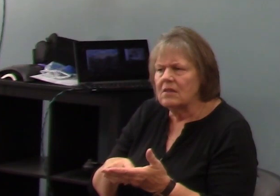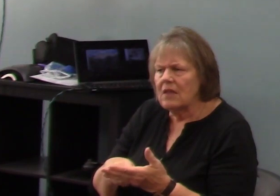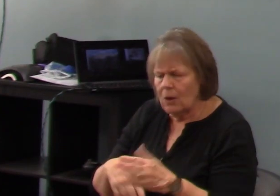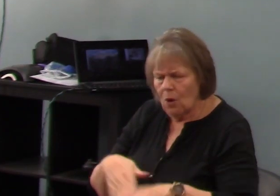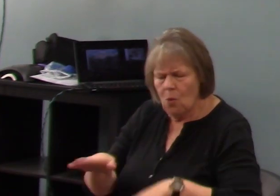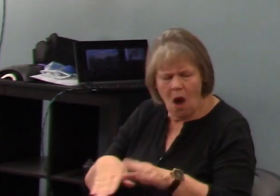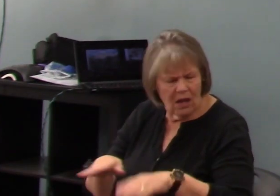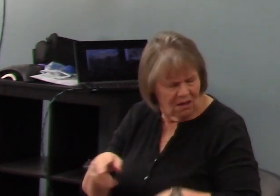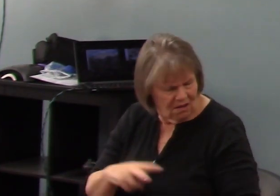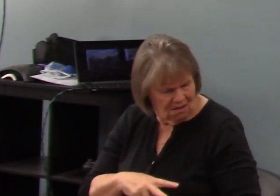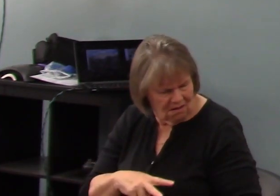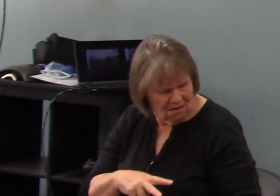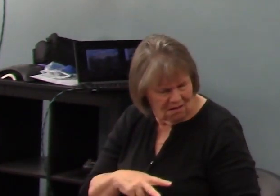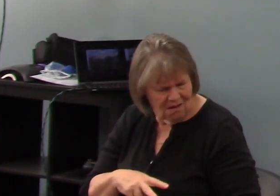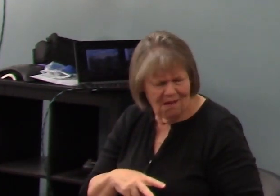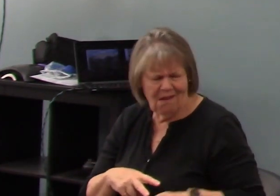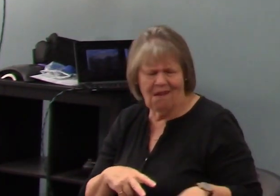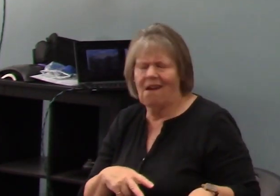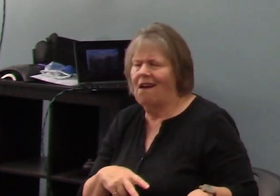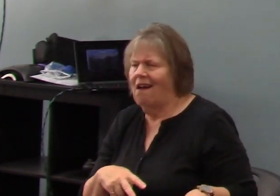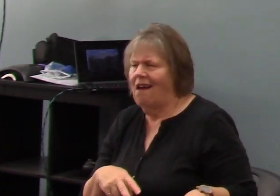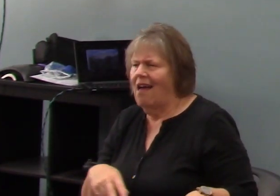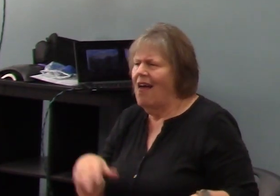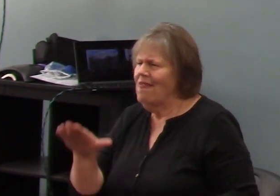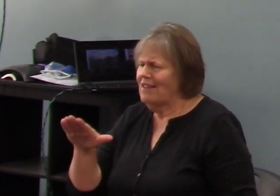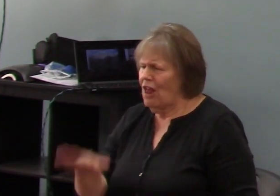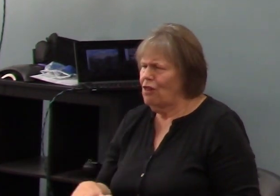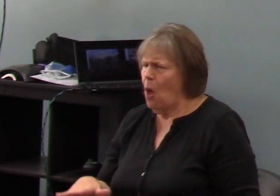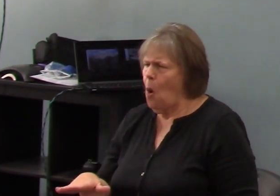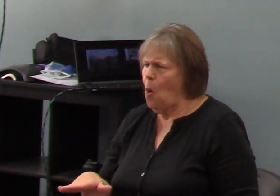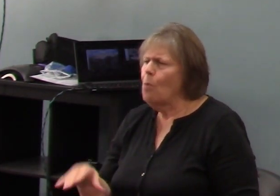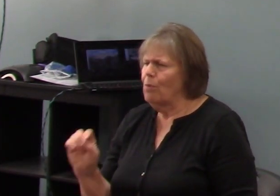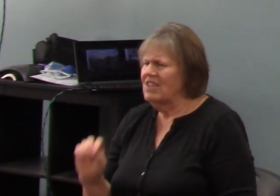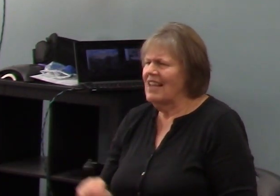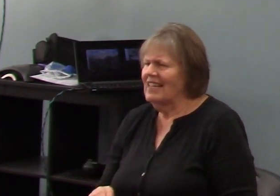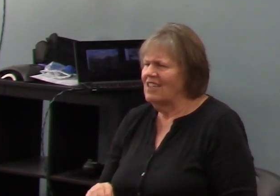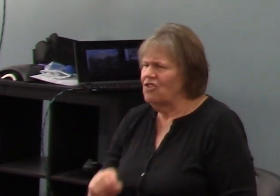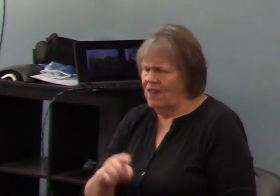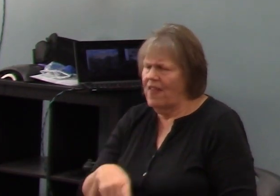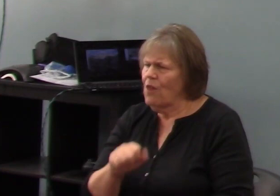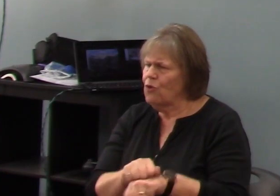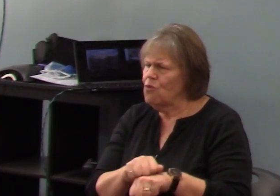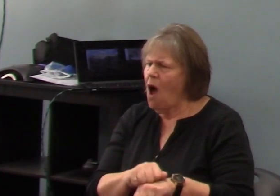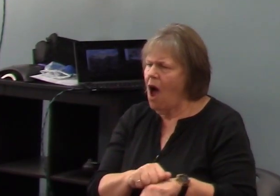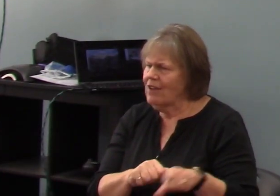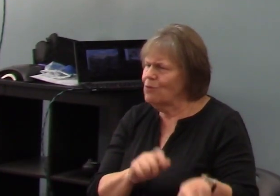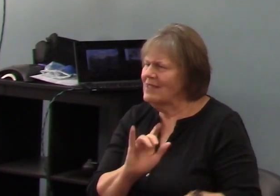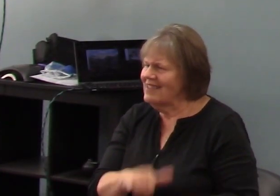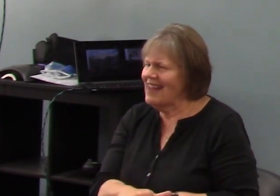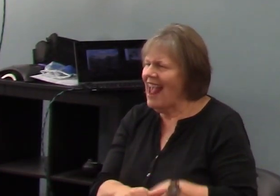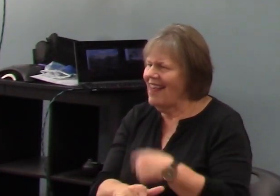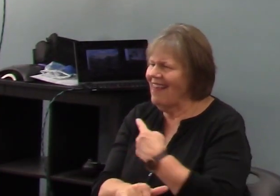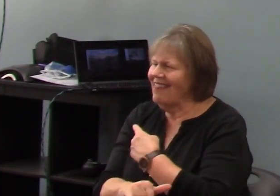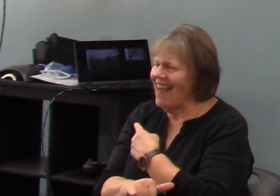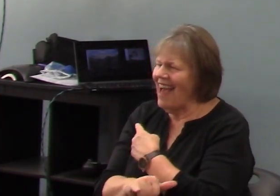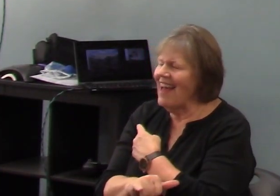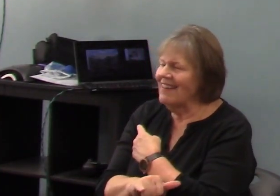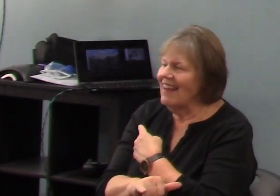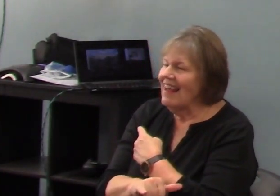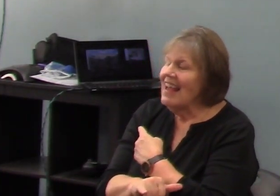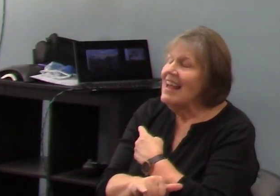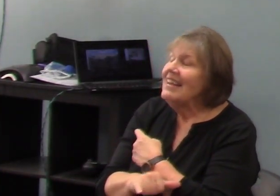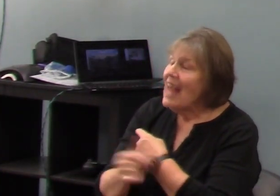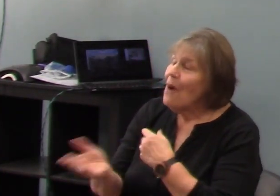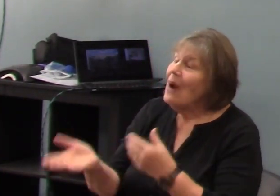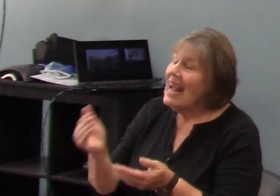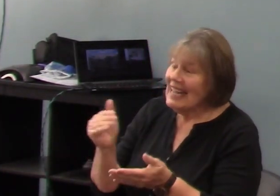that's a really low probability that those rocks would stand there. Now again, low probability events happen all the